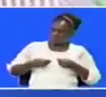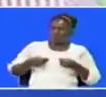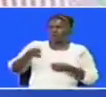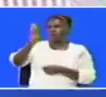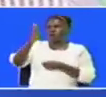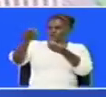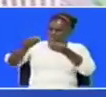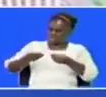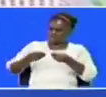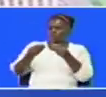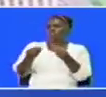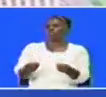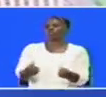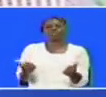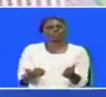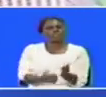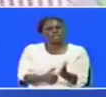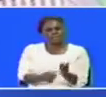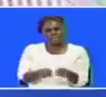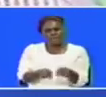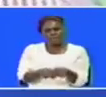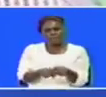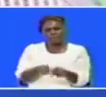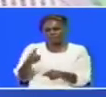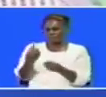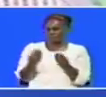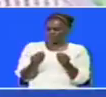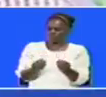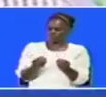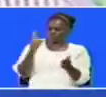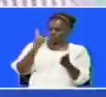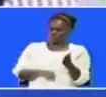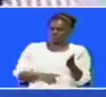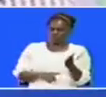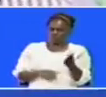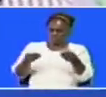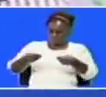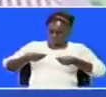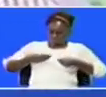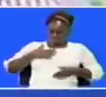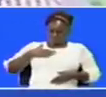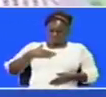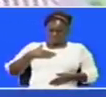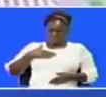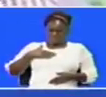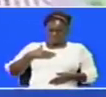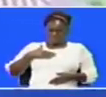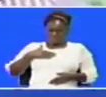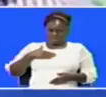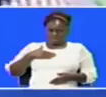solution. And the first solution is that he has given me